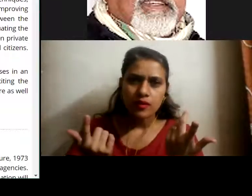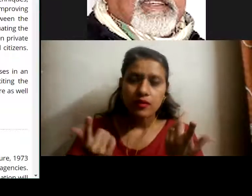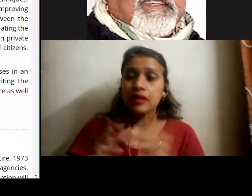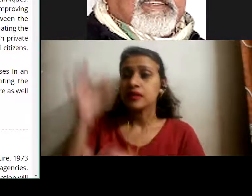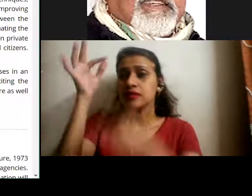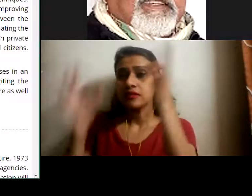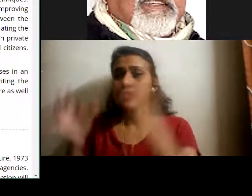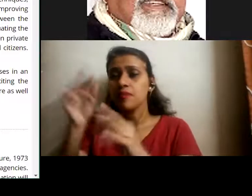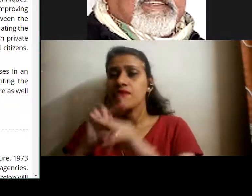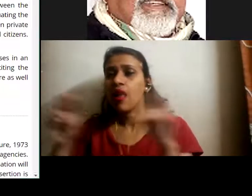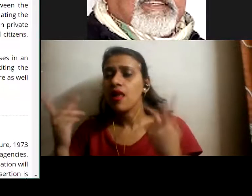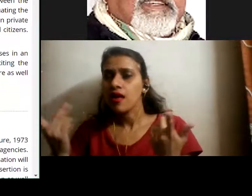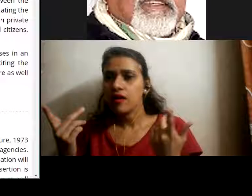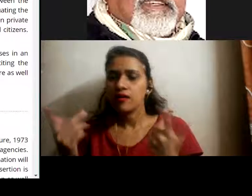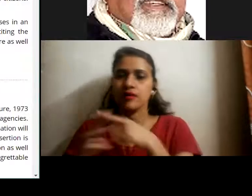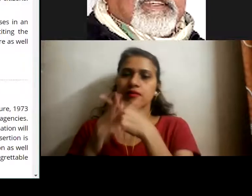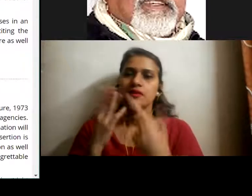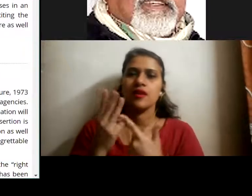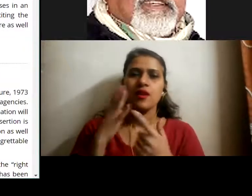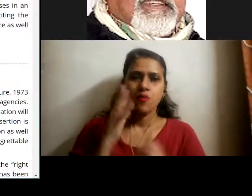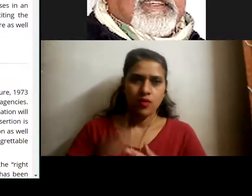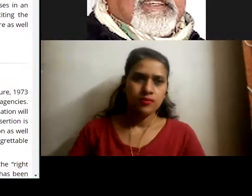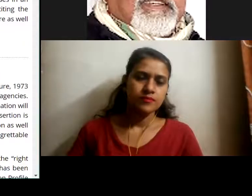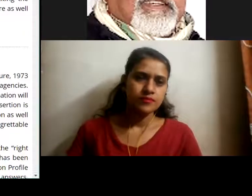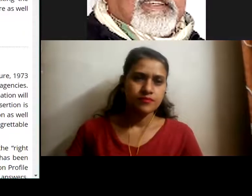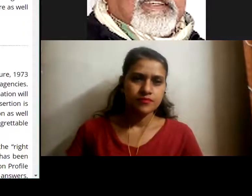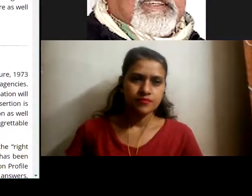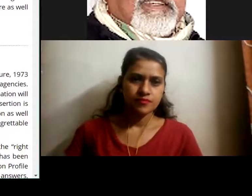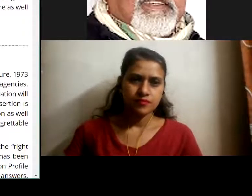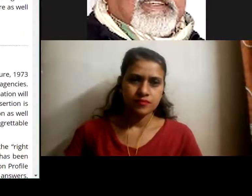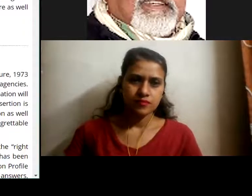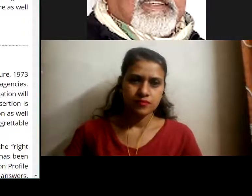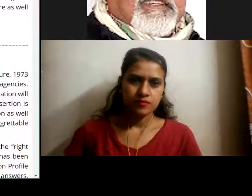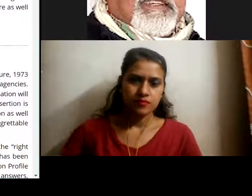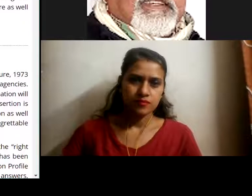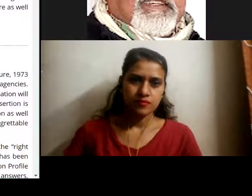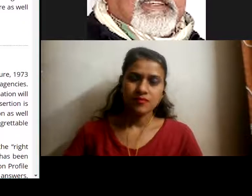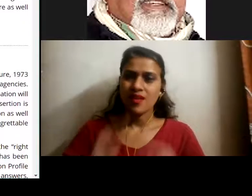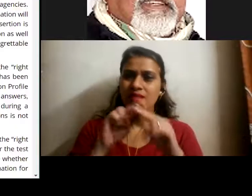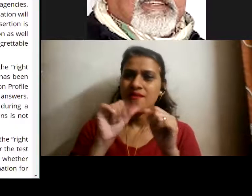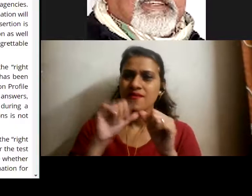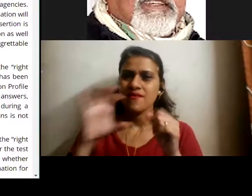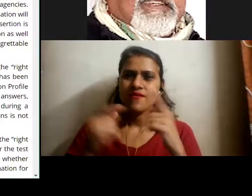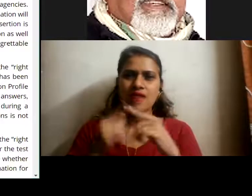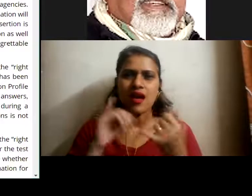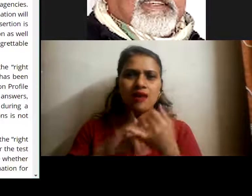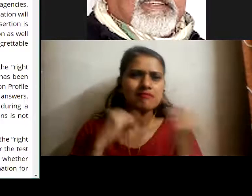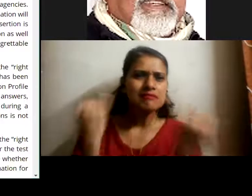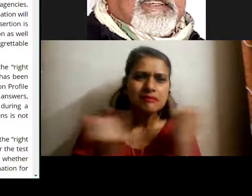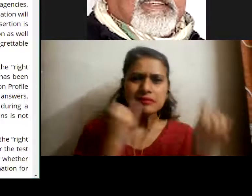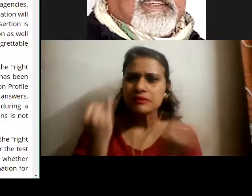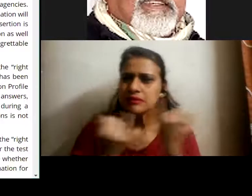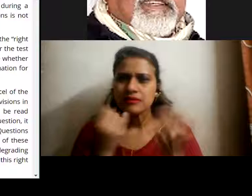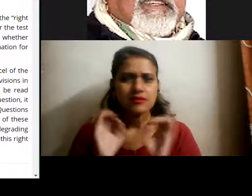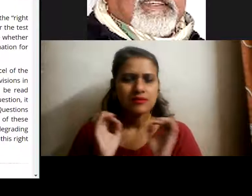was the judgment given. So now, as we couldn't find out the facts where they were when we were skimming through, now